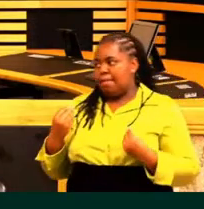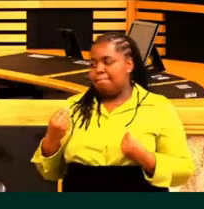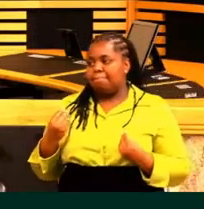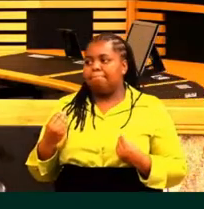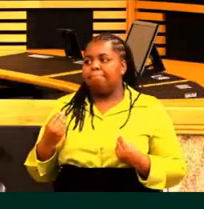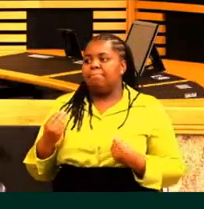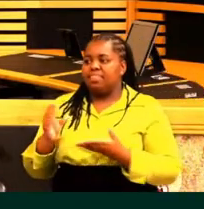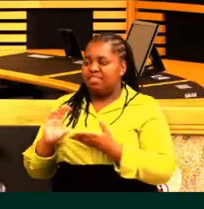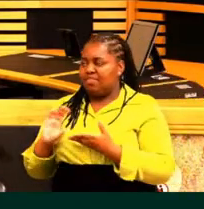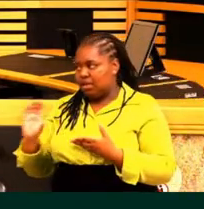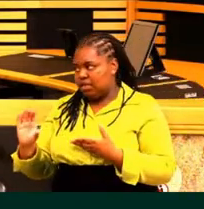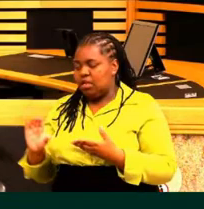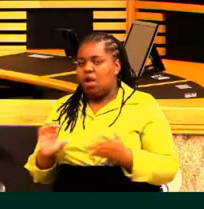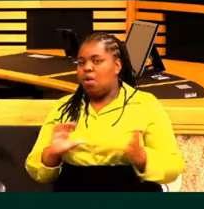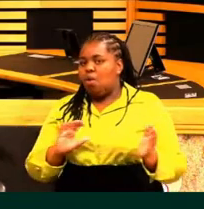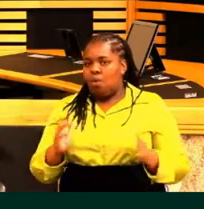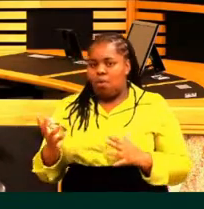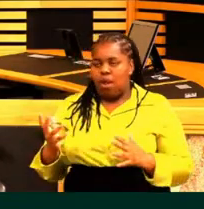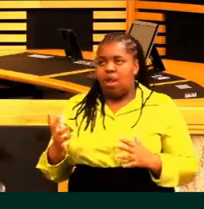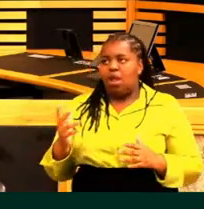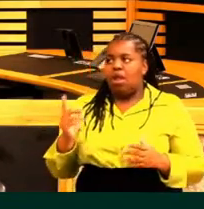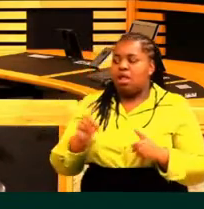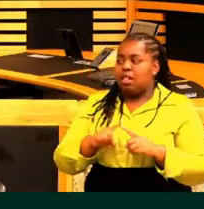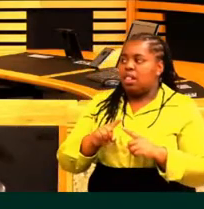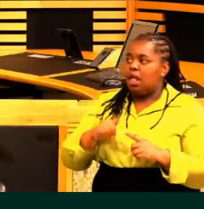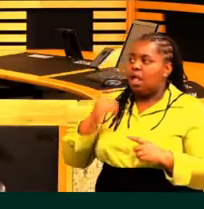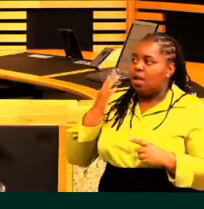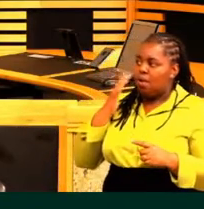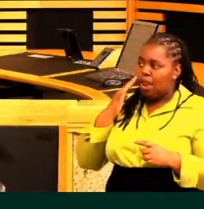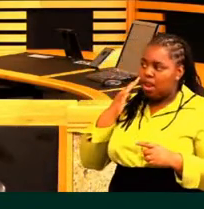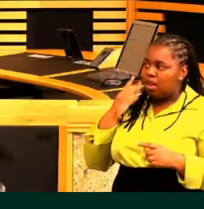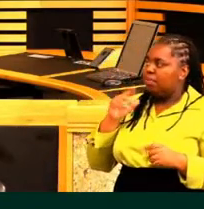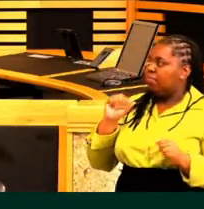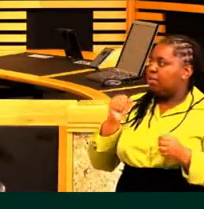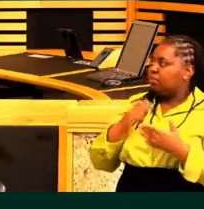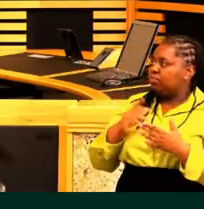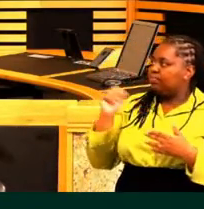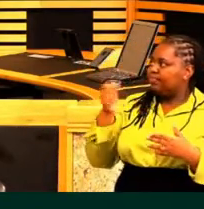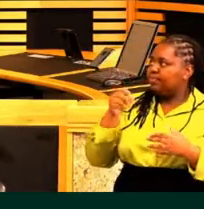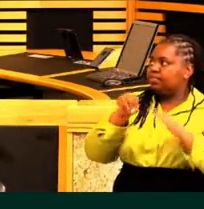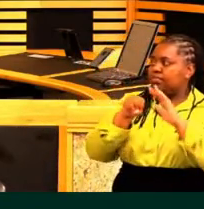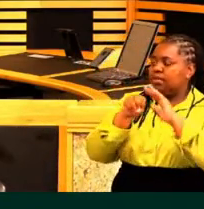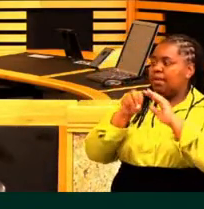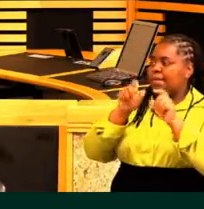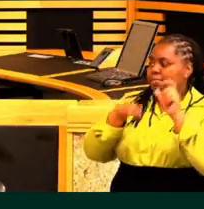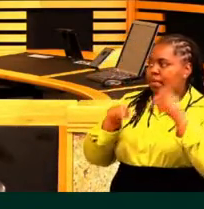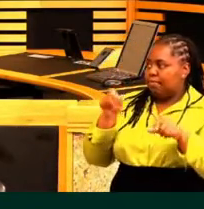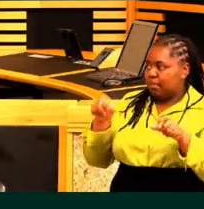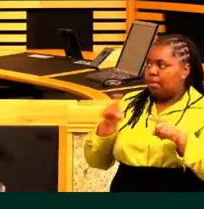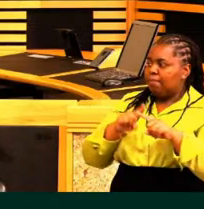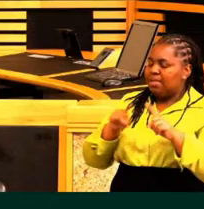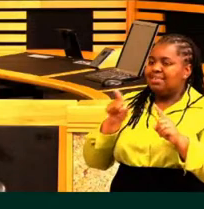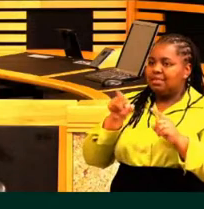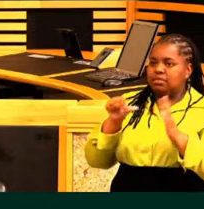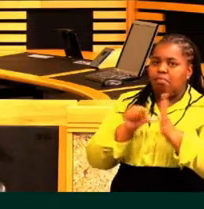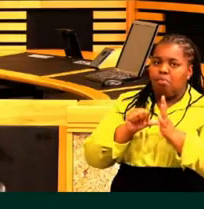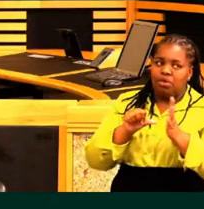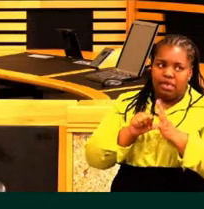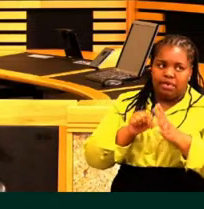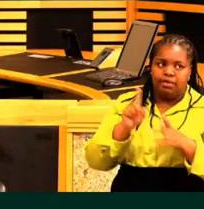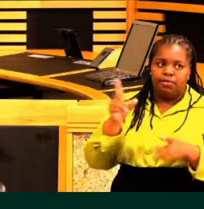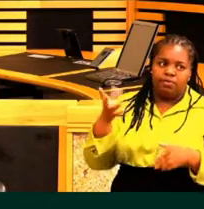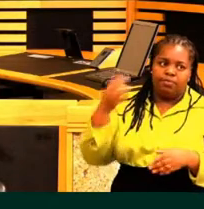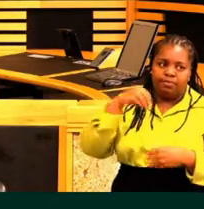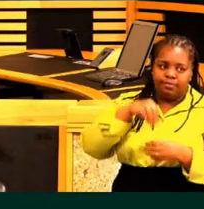where and how all these other lies that are being done by other people mobilizing other people are just lies but it's important that you